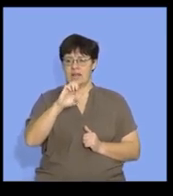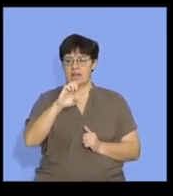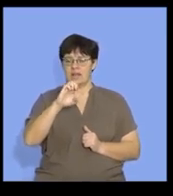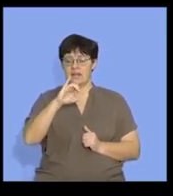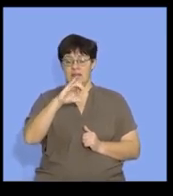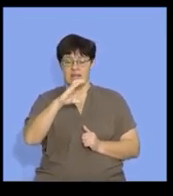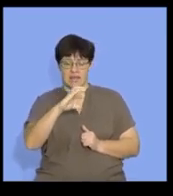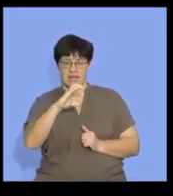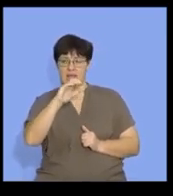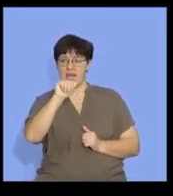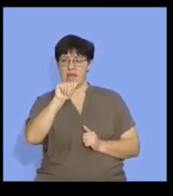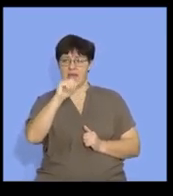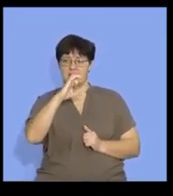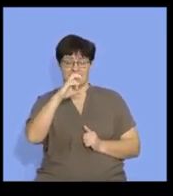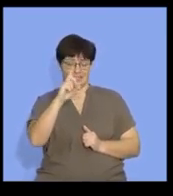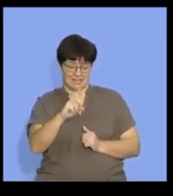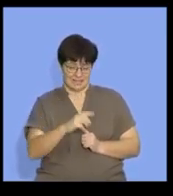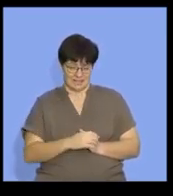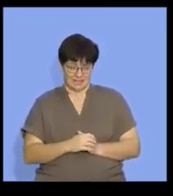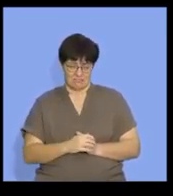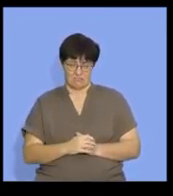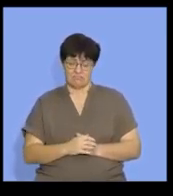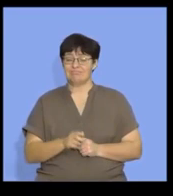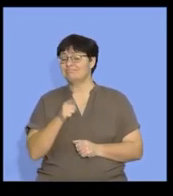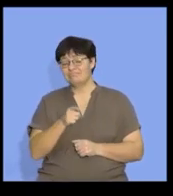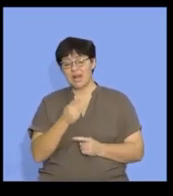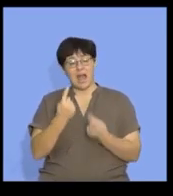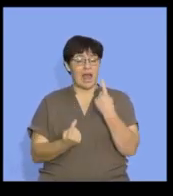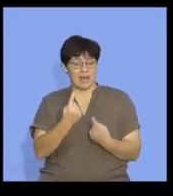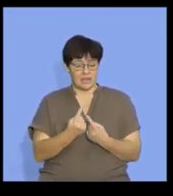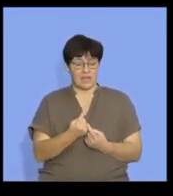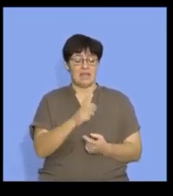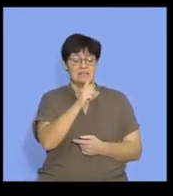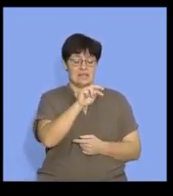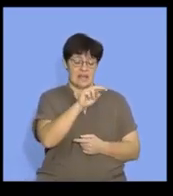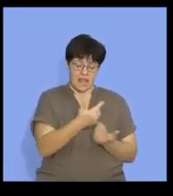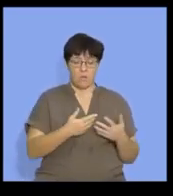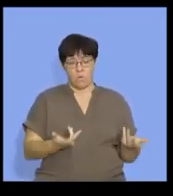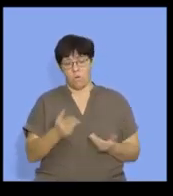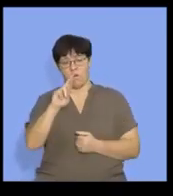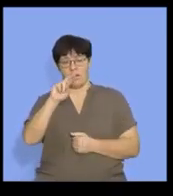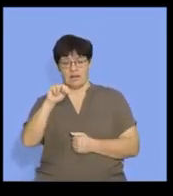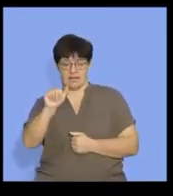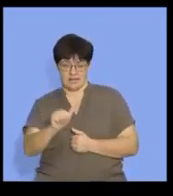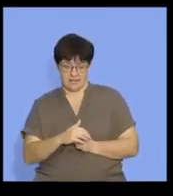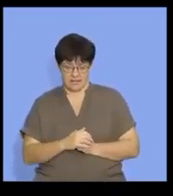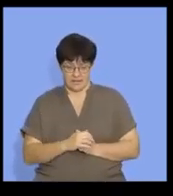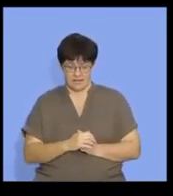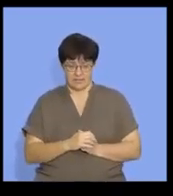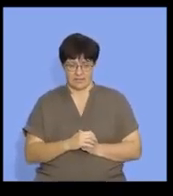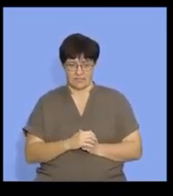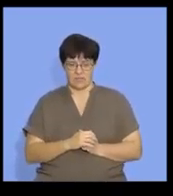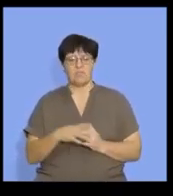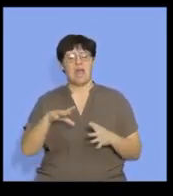we said a virus can have a nucleic acid, and that can either be DNA or RNA. So I would